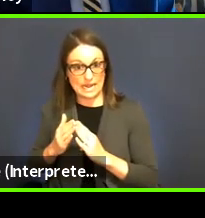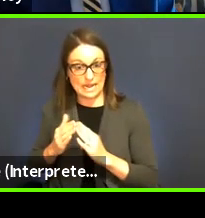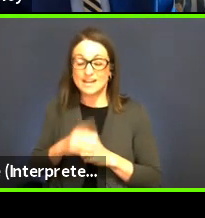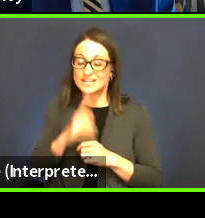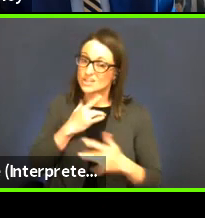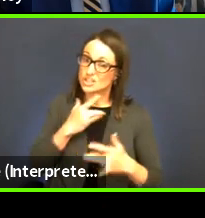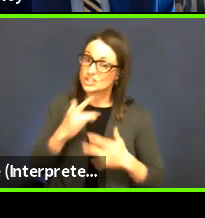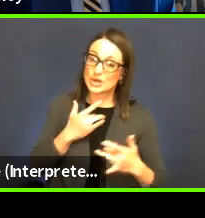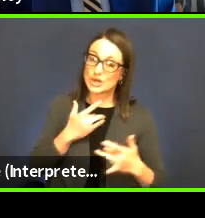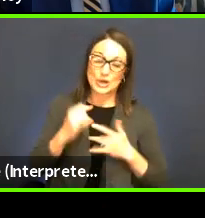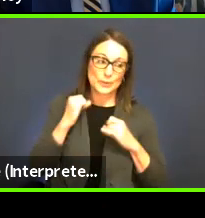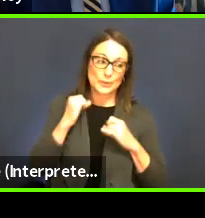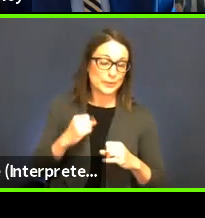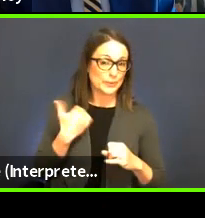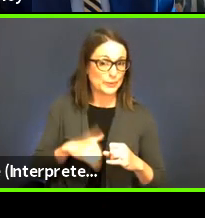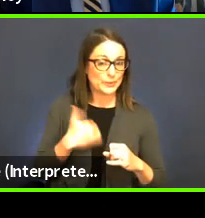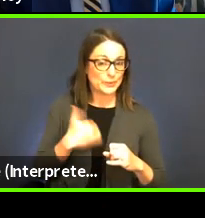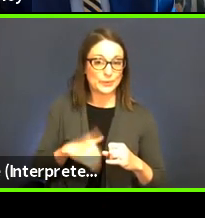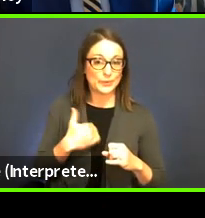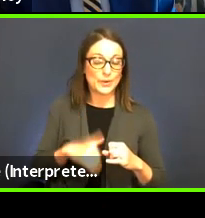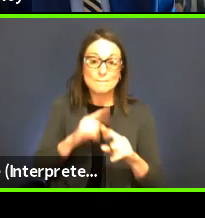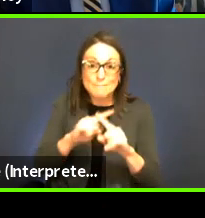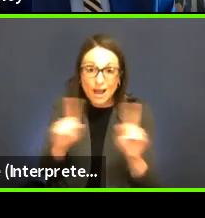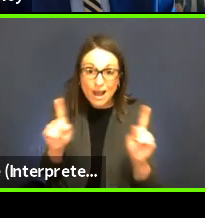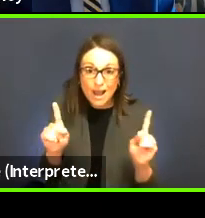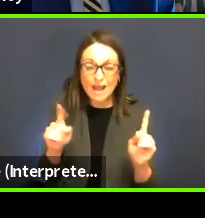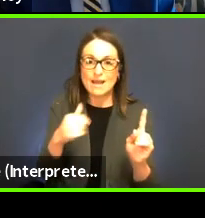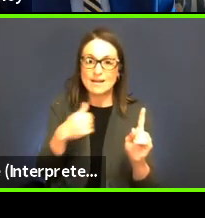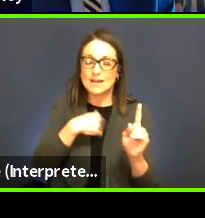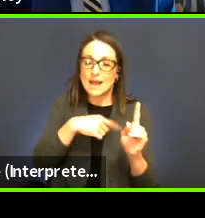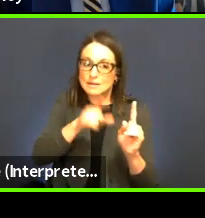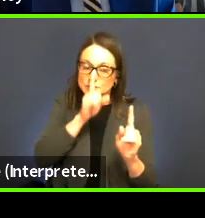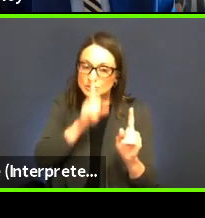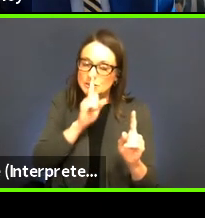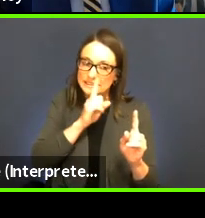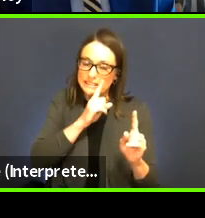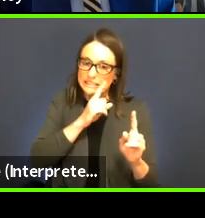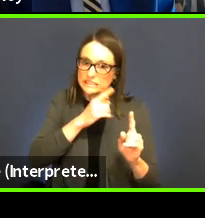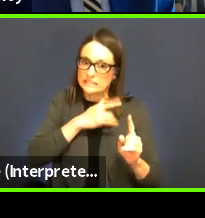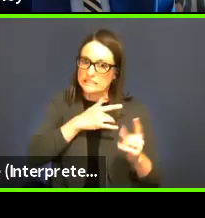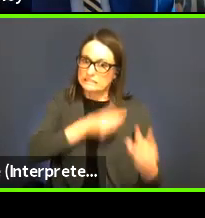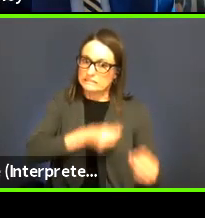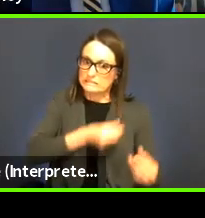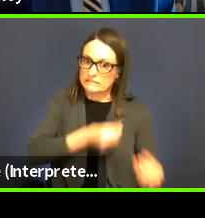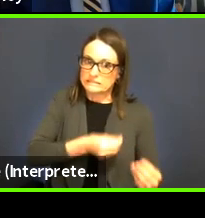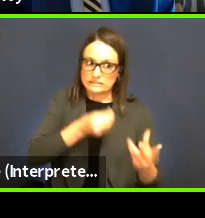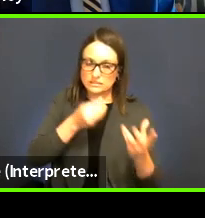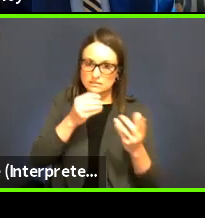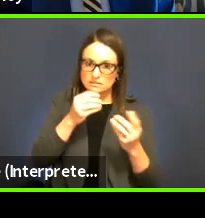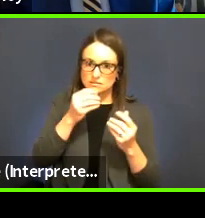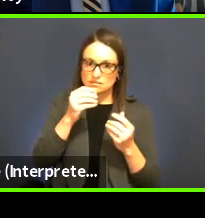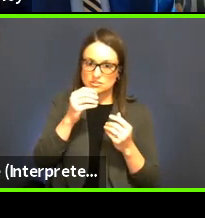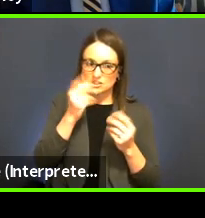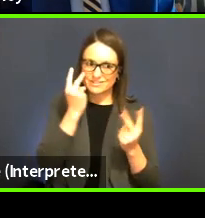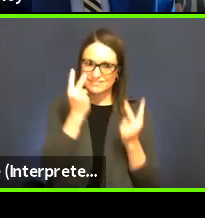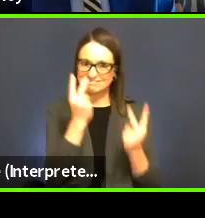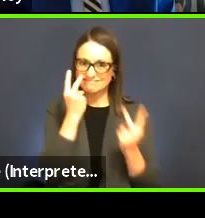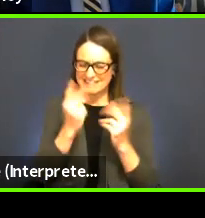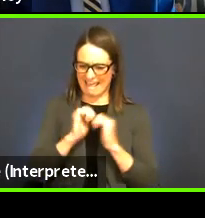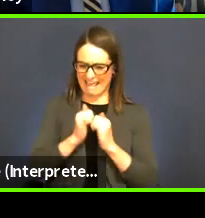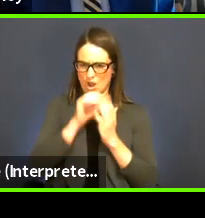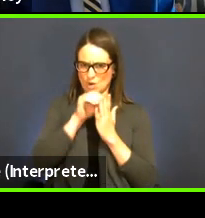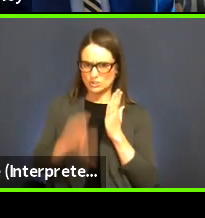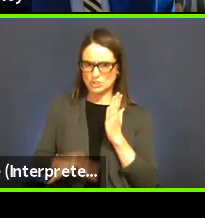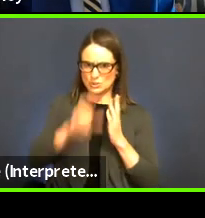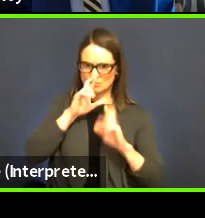including me. However, I'm certainly empathetic to the optics and the way that a student might react to seeing police